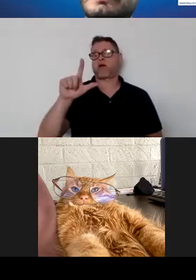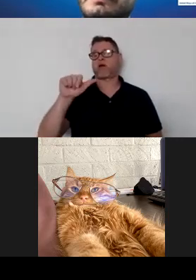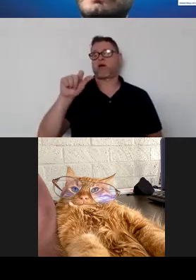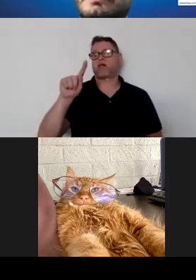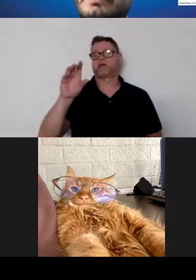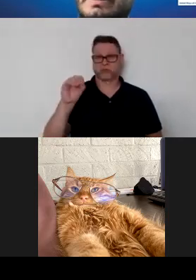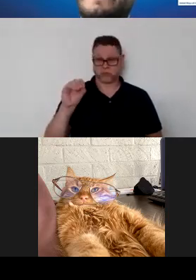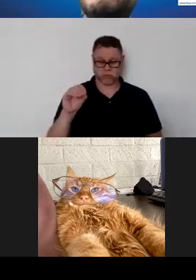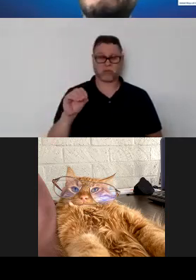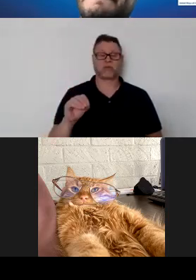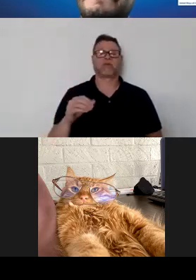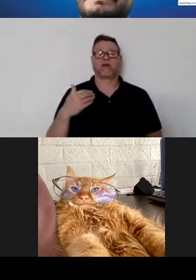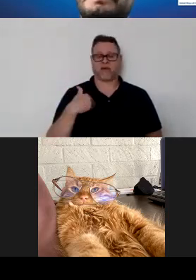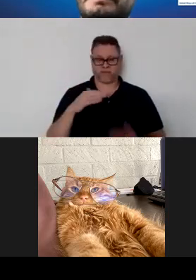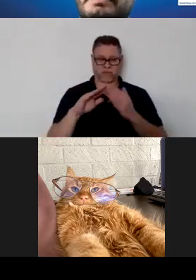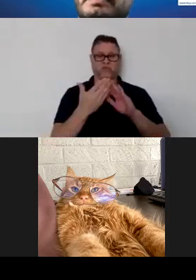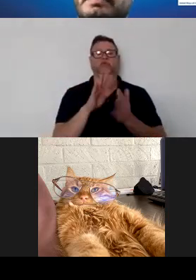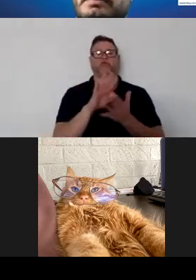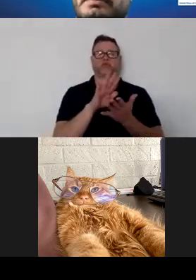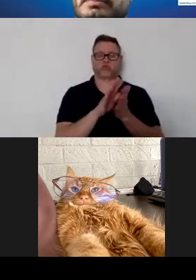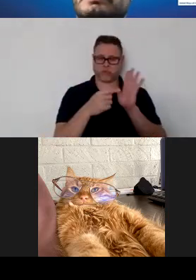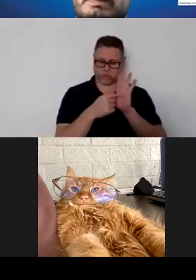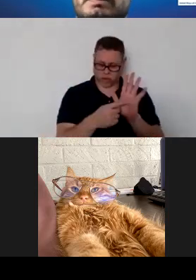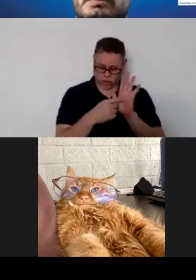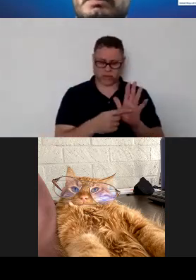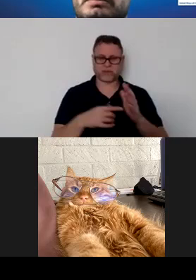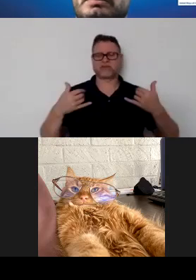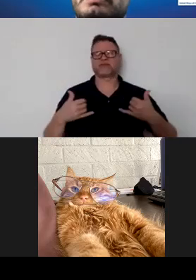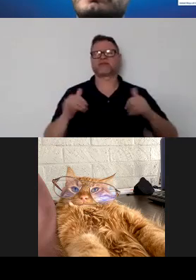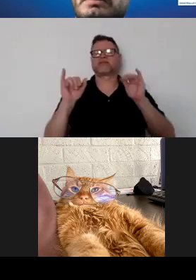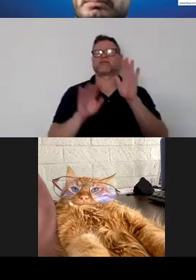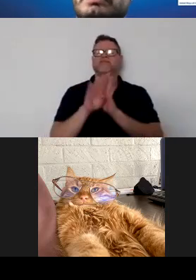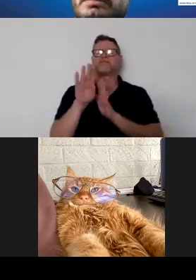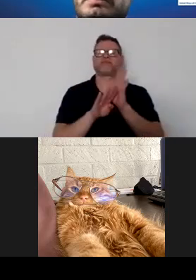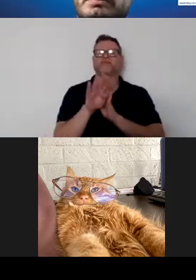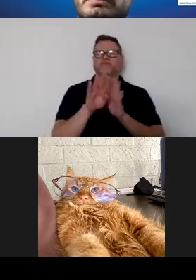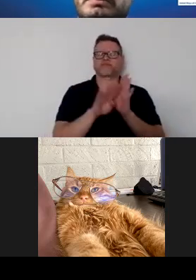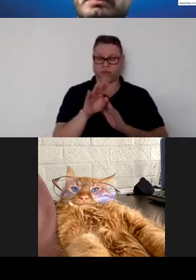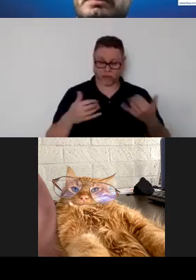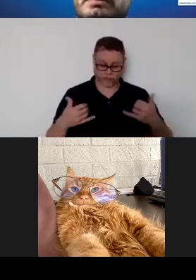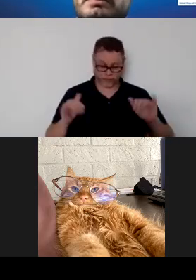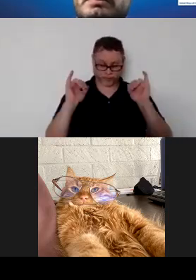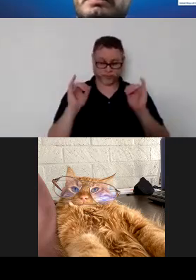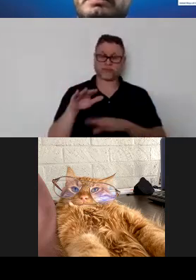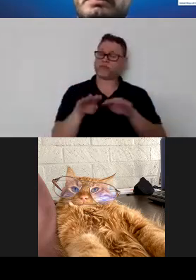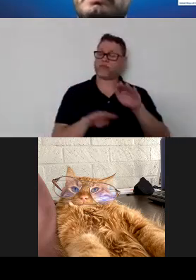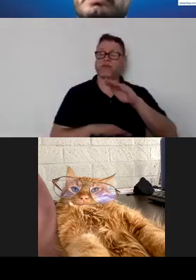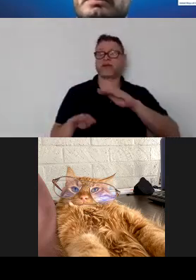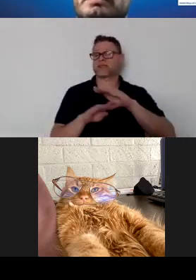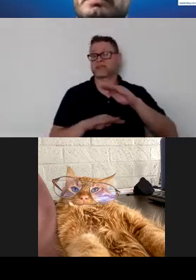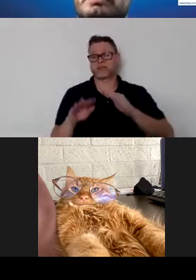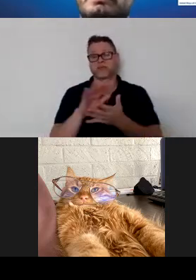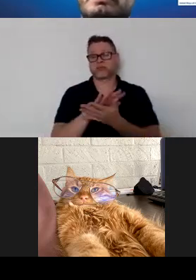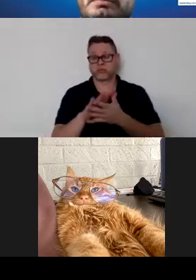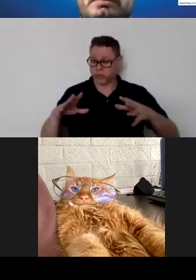much have like a community school model. It's still, I think, developing, but basically the school